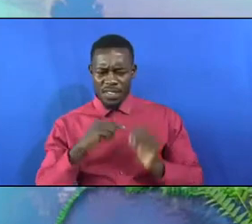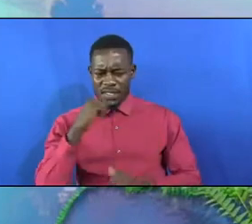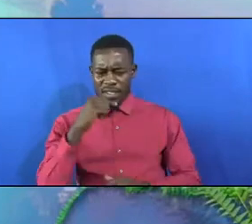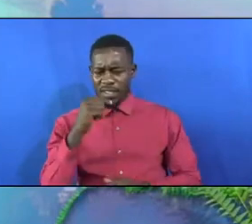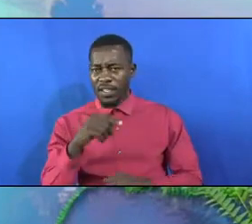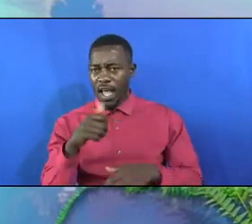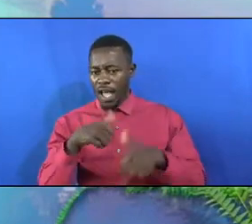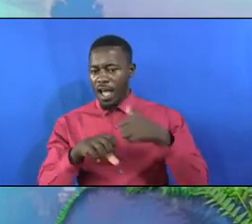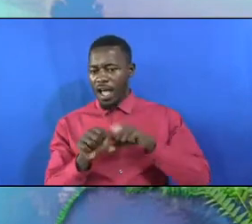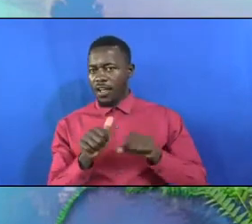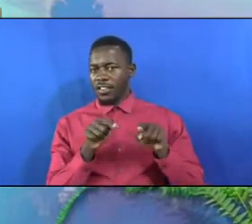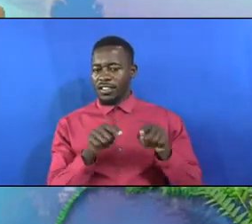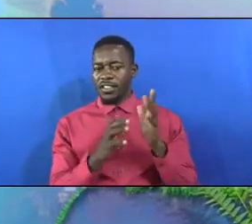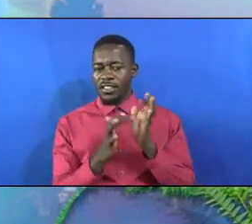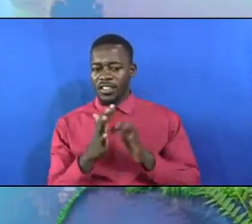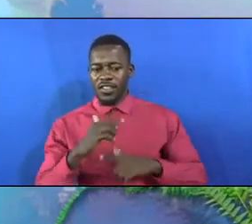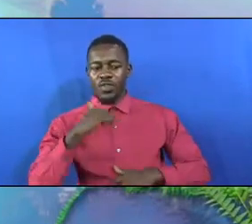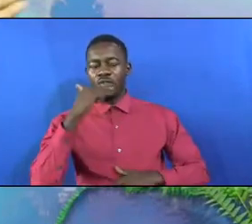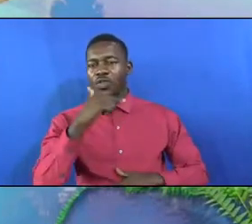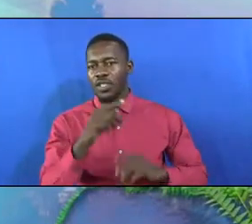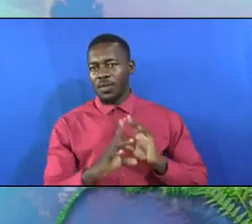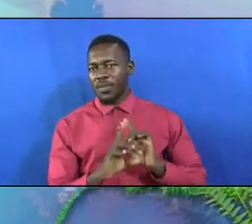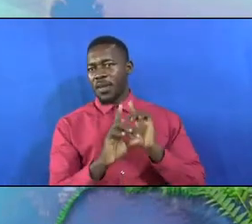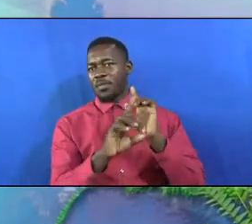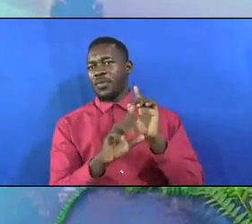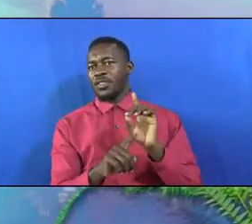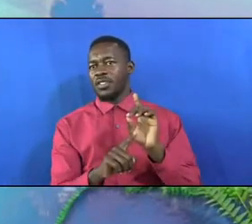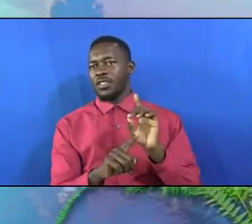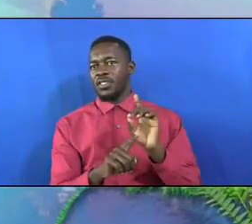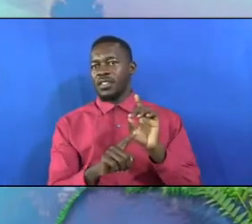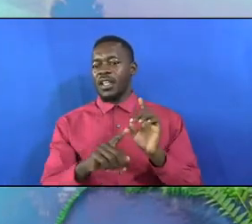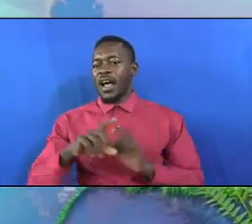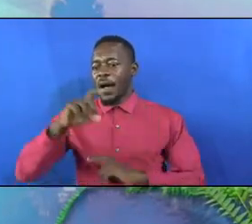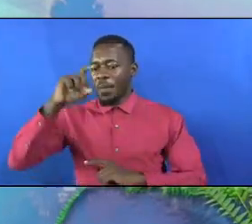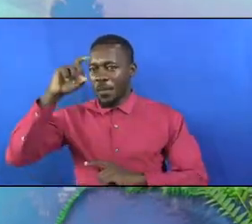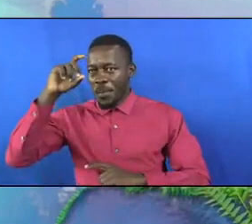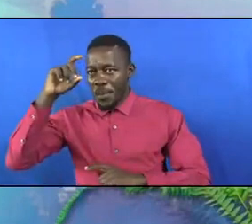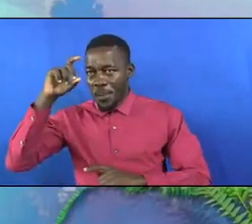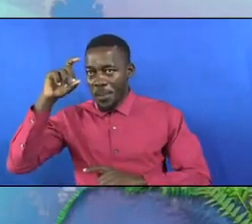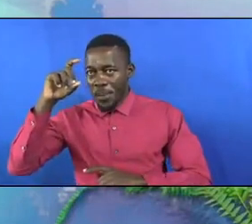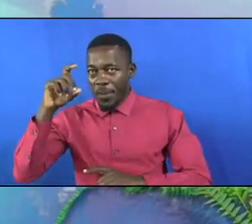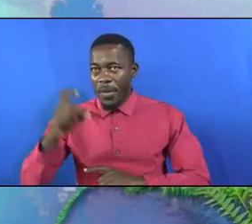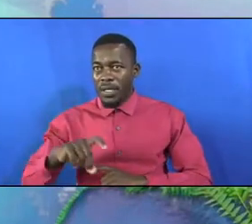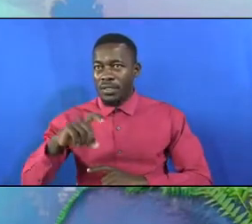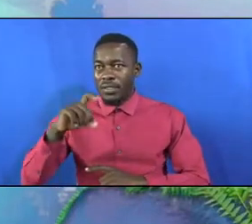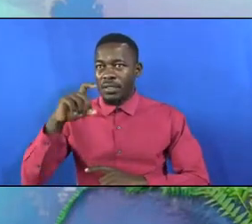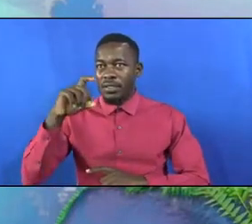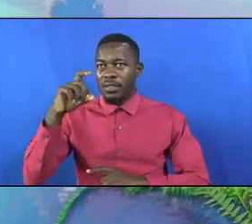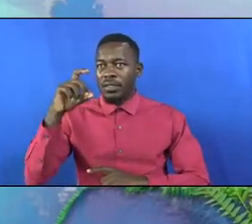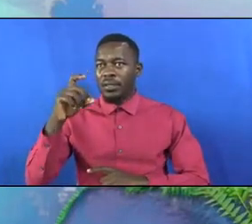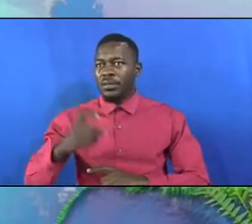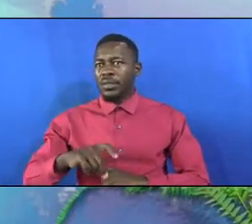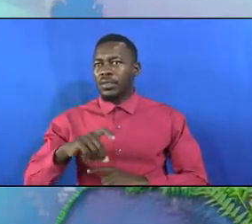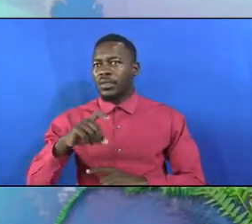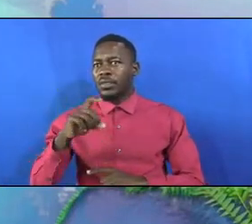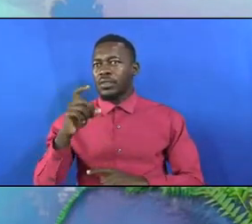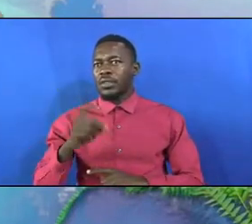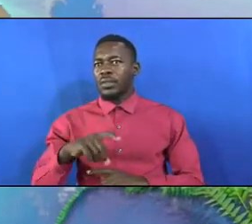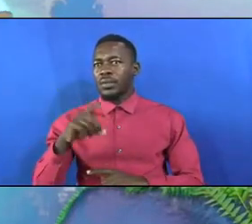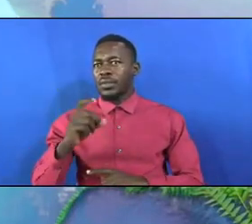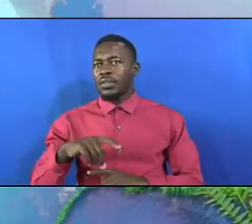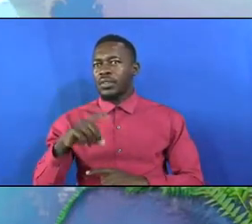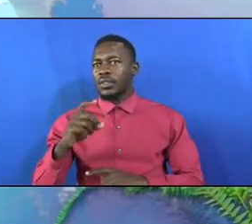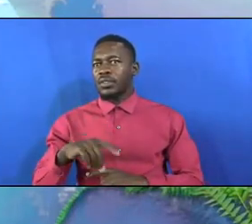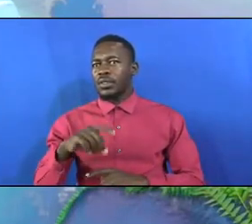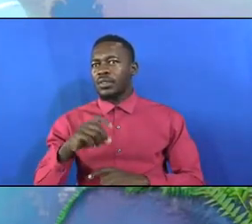that Jesus told his disciples that they should not start any work before the Holy Spirit comes